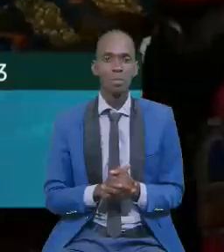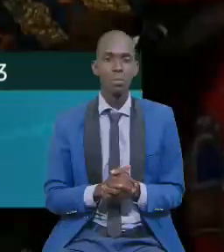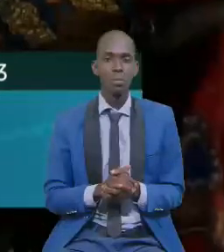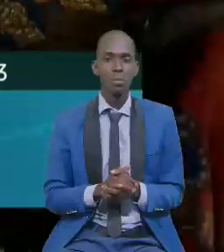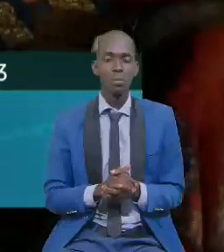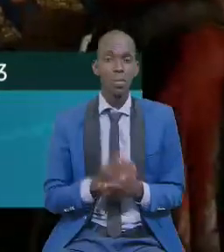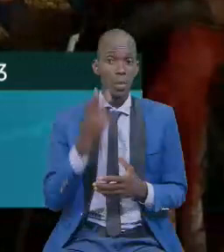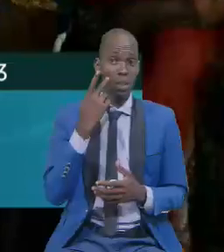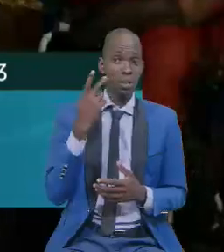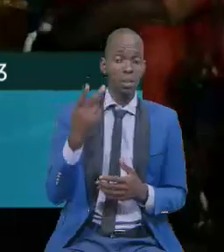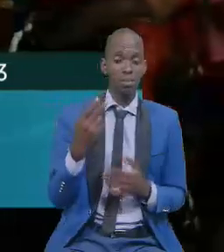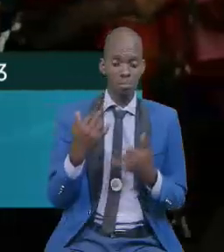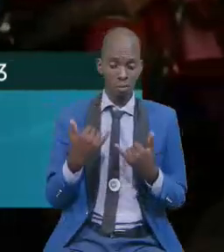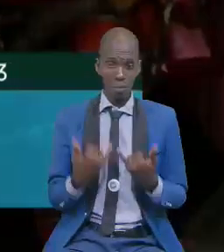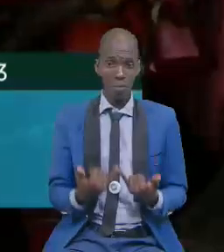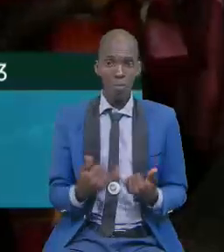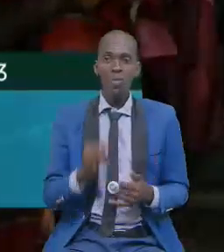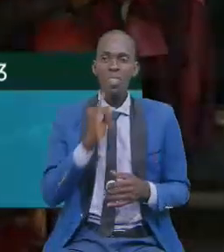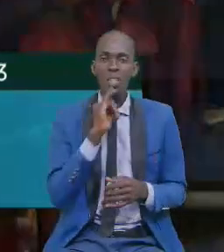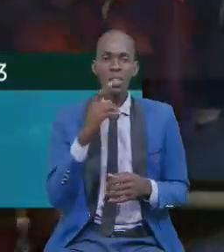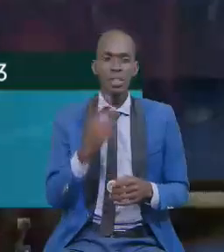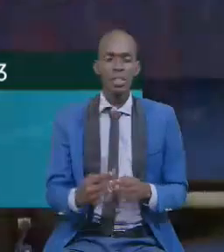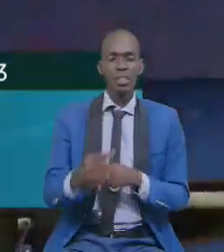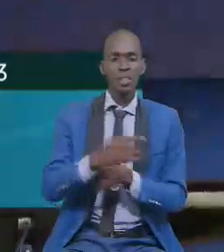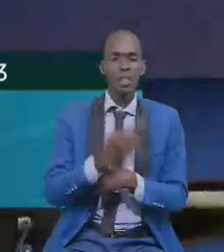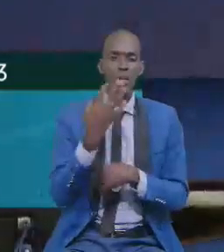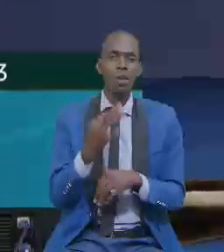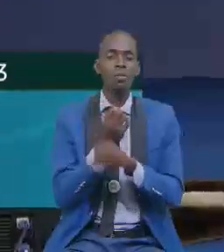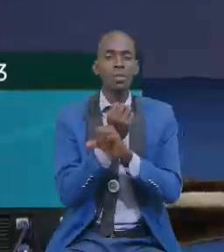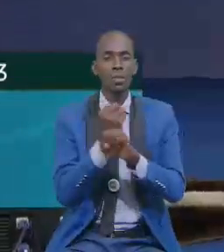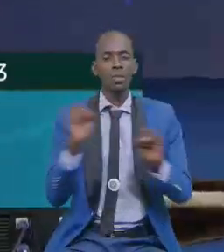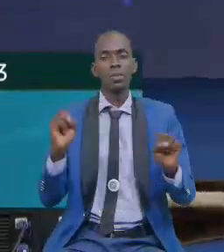Behold, now is the day of salvation.